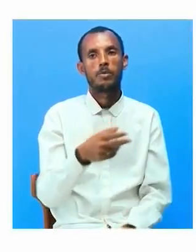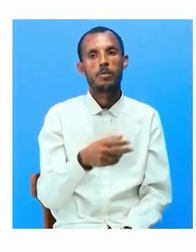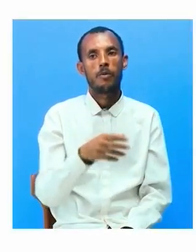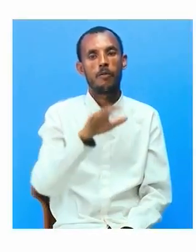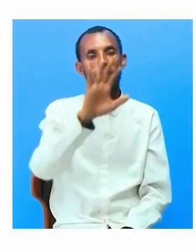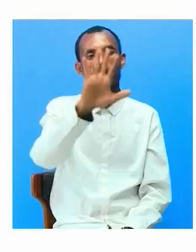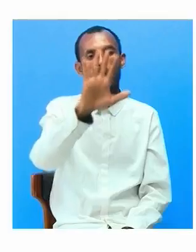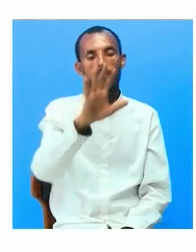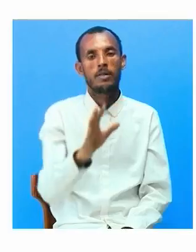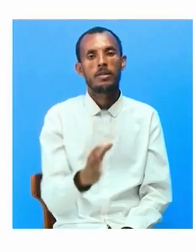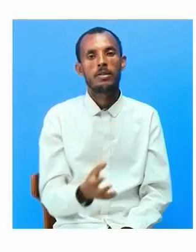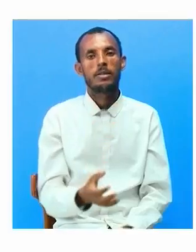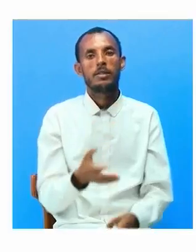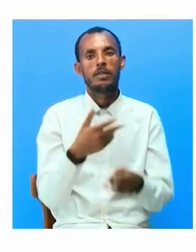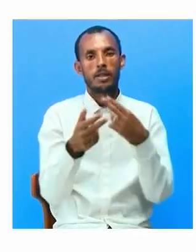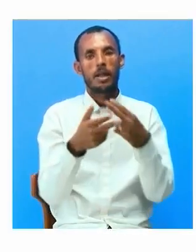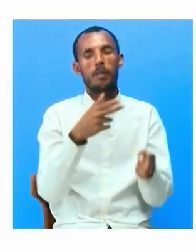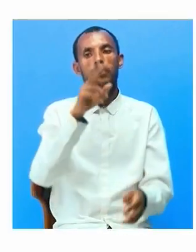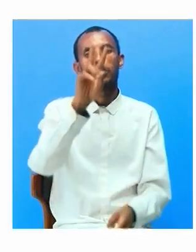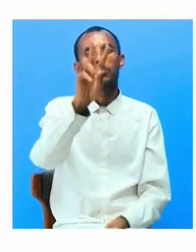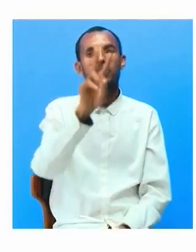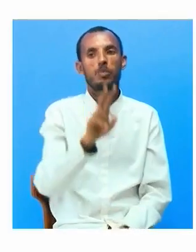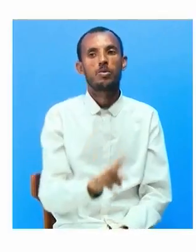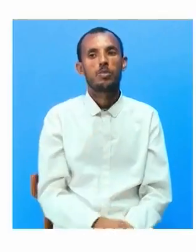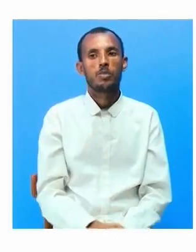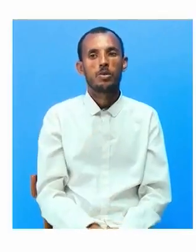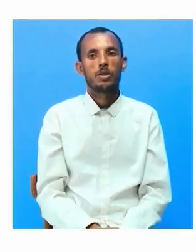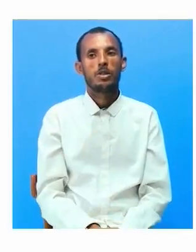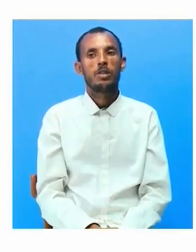times 5 times 2.